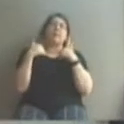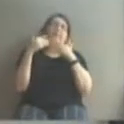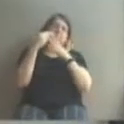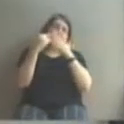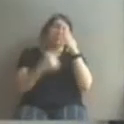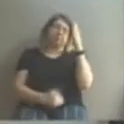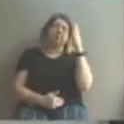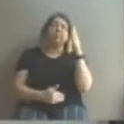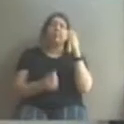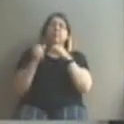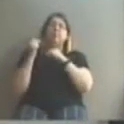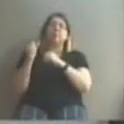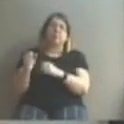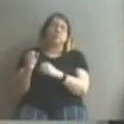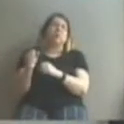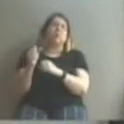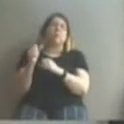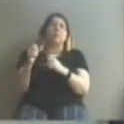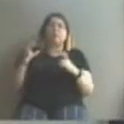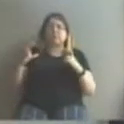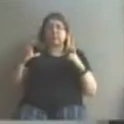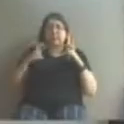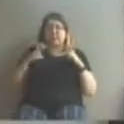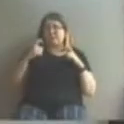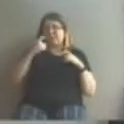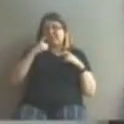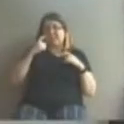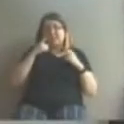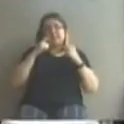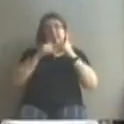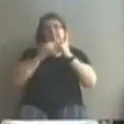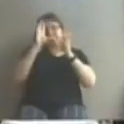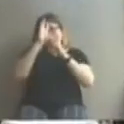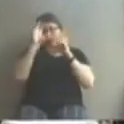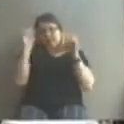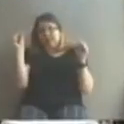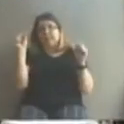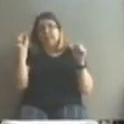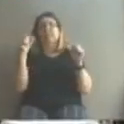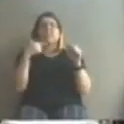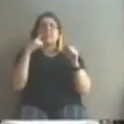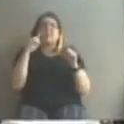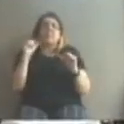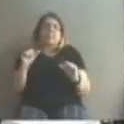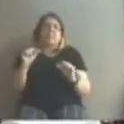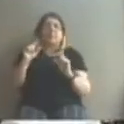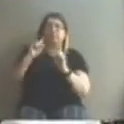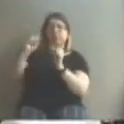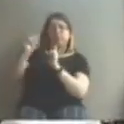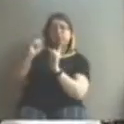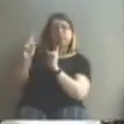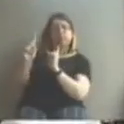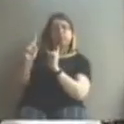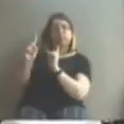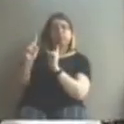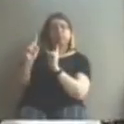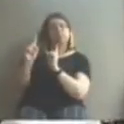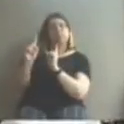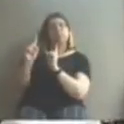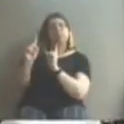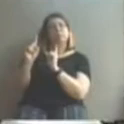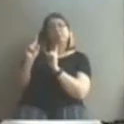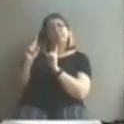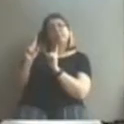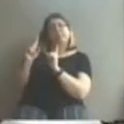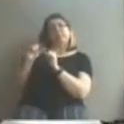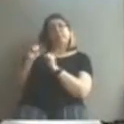retired administrators, recent assistant superintendents. I think that we could have conversations with who